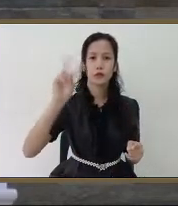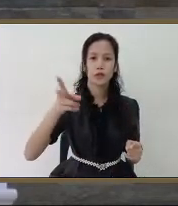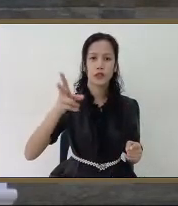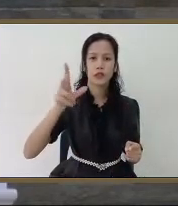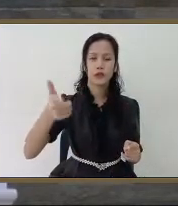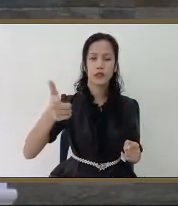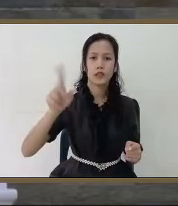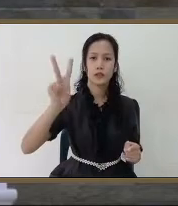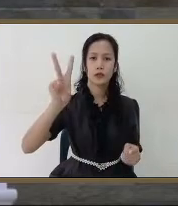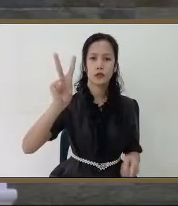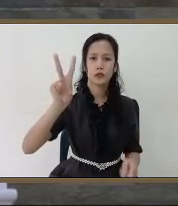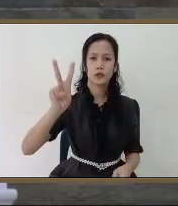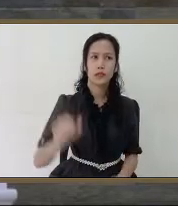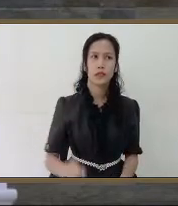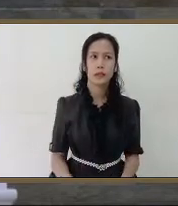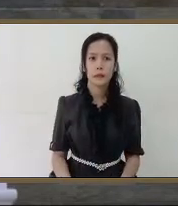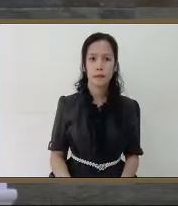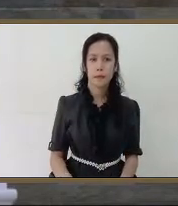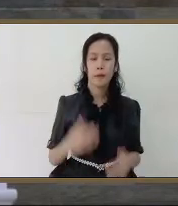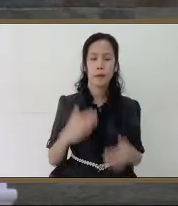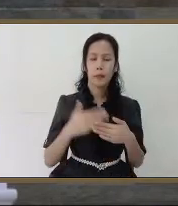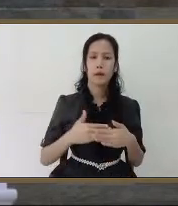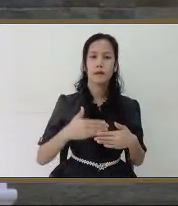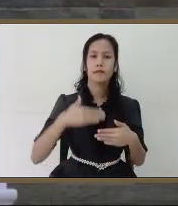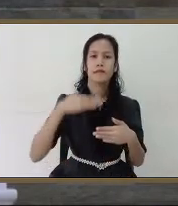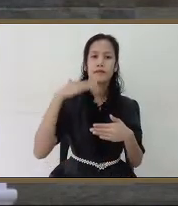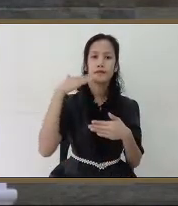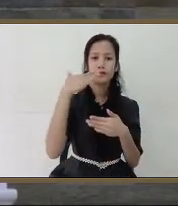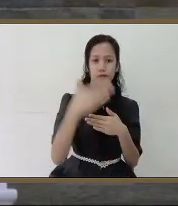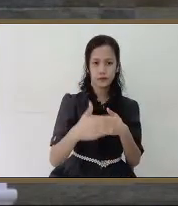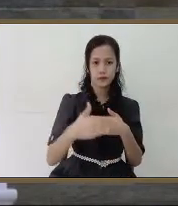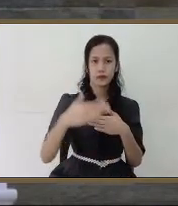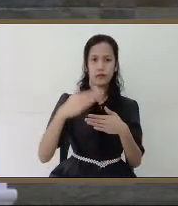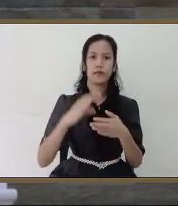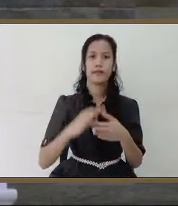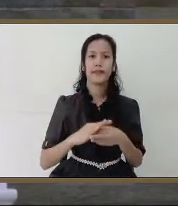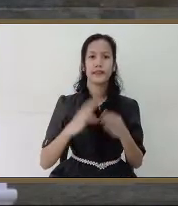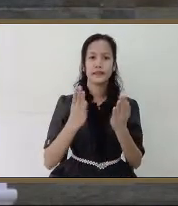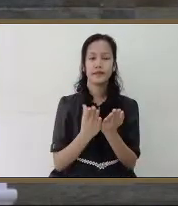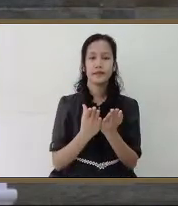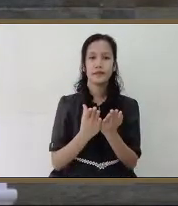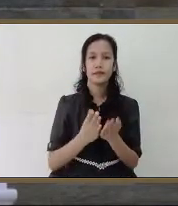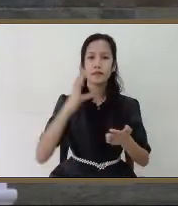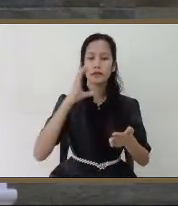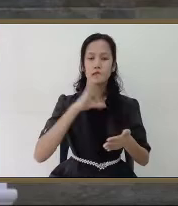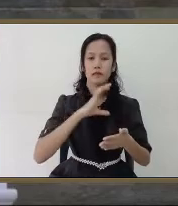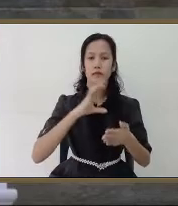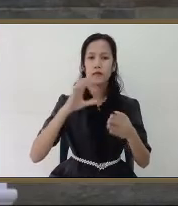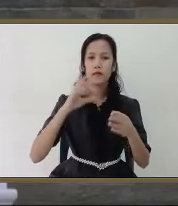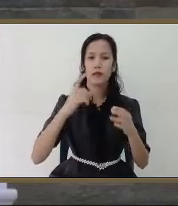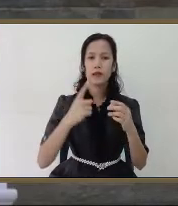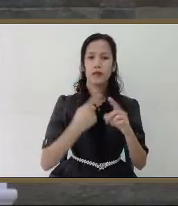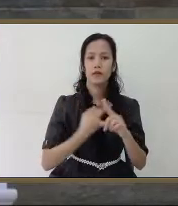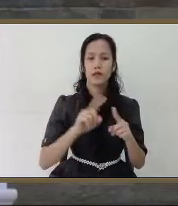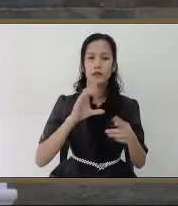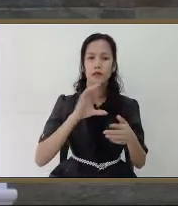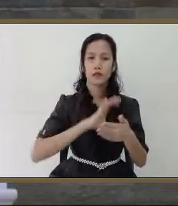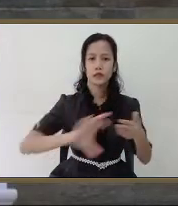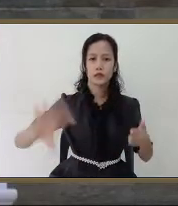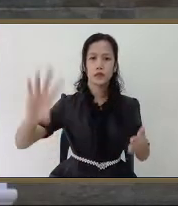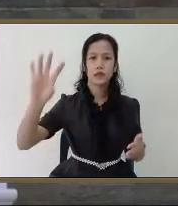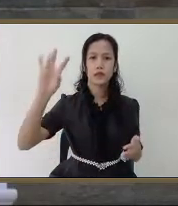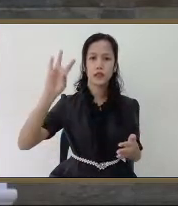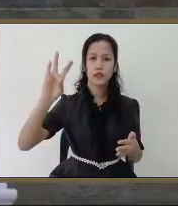So, the second stage of the Book of Ezra, na mula chapter 7 hanggang chapter 10